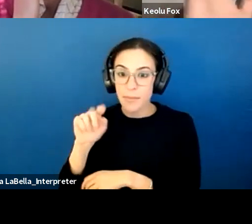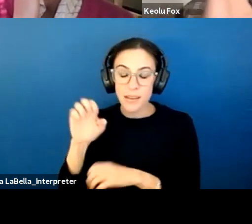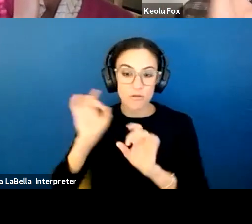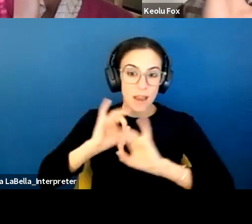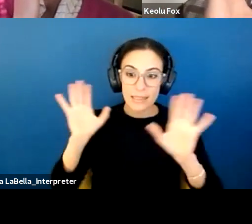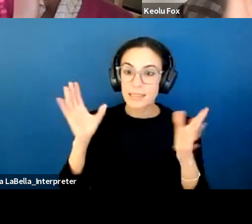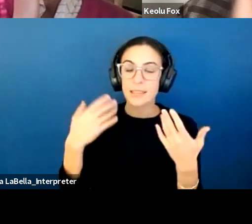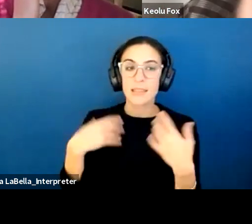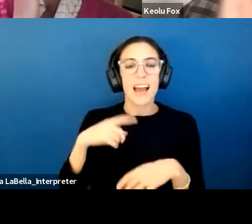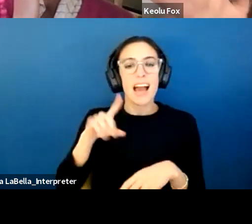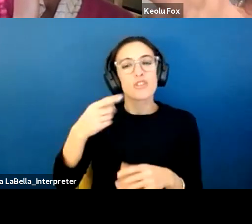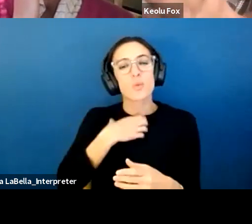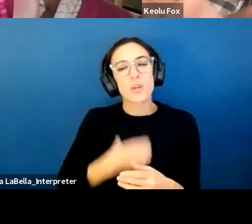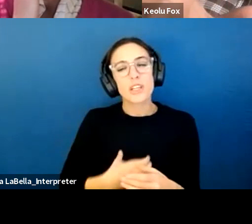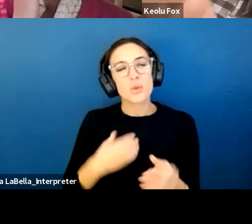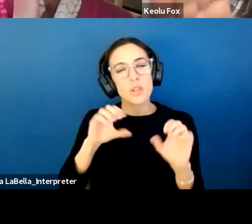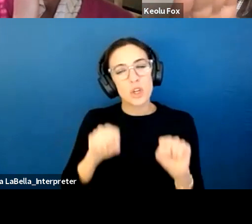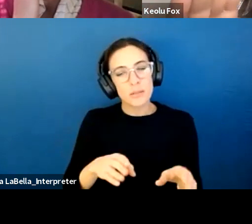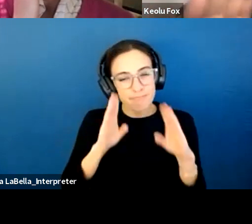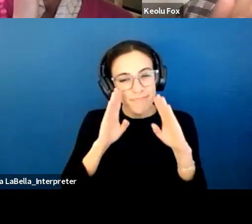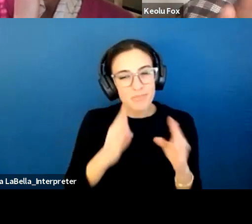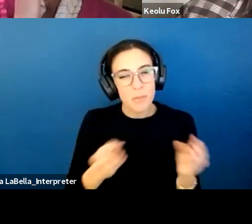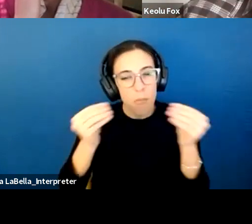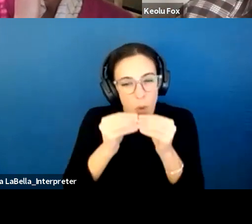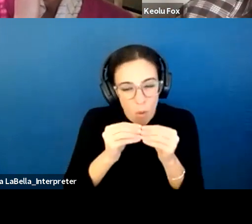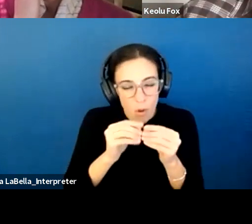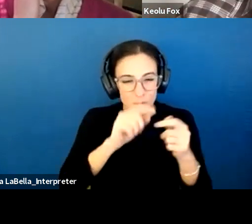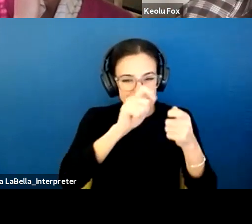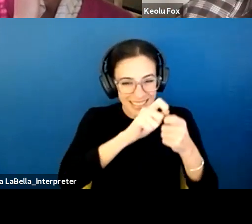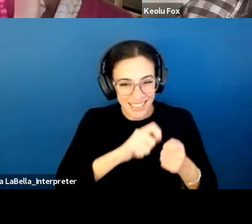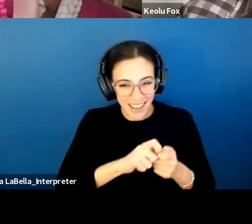have more attention to detail there, and the impact would